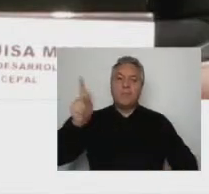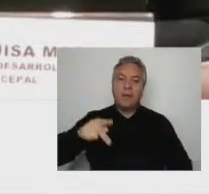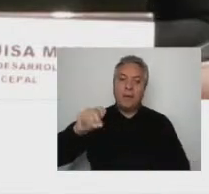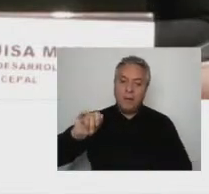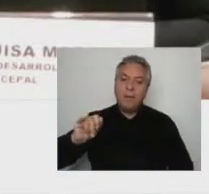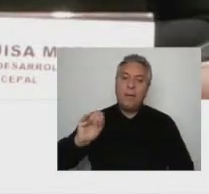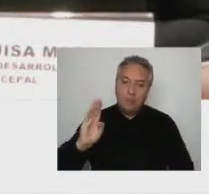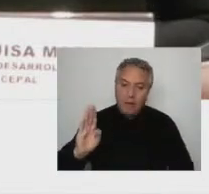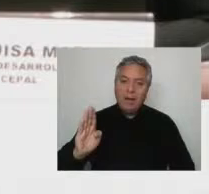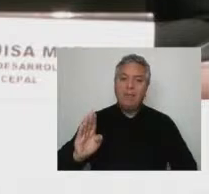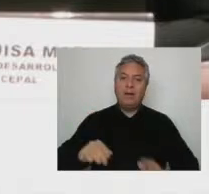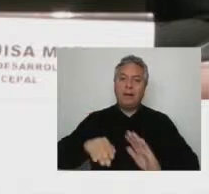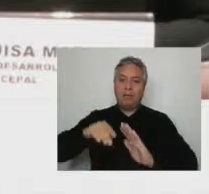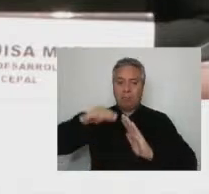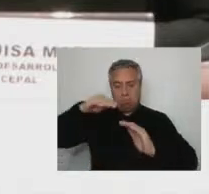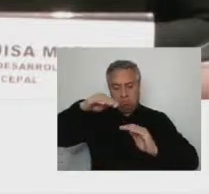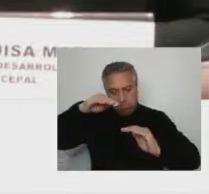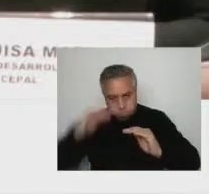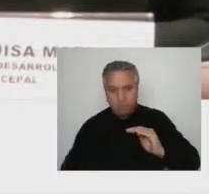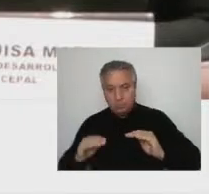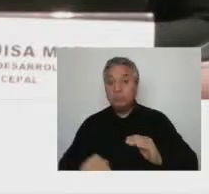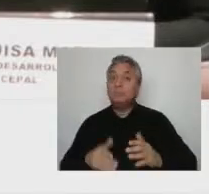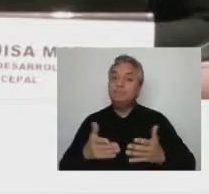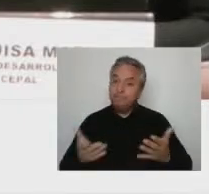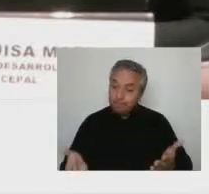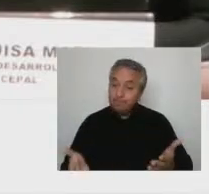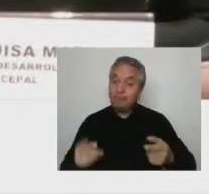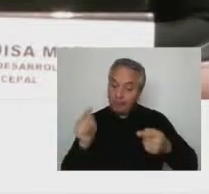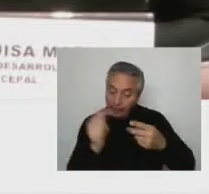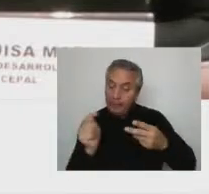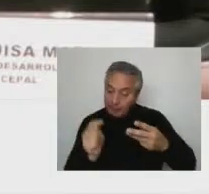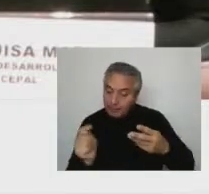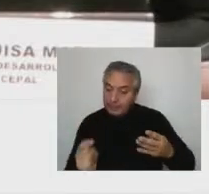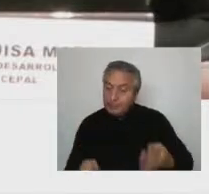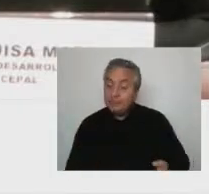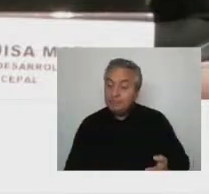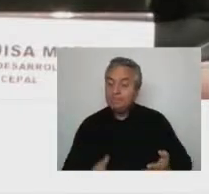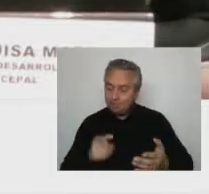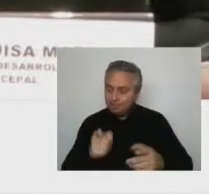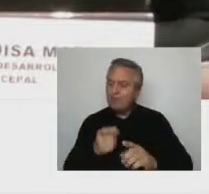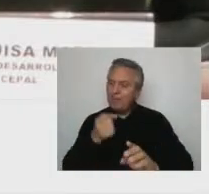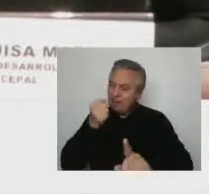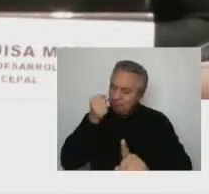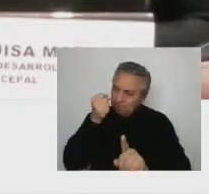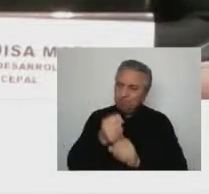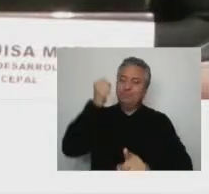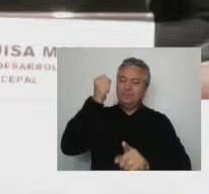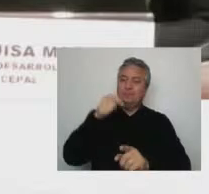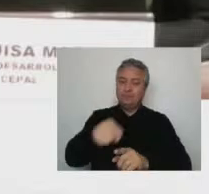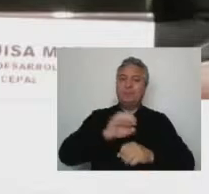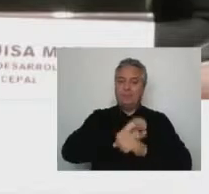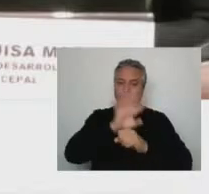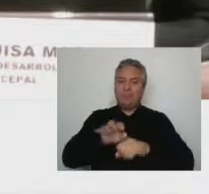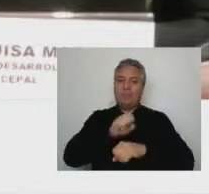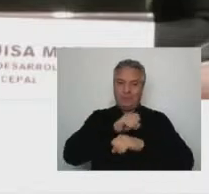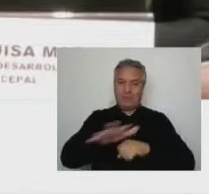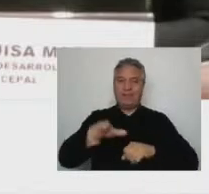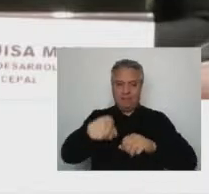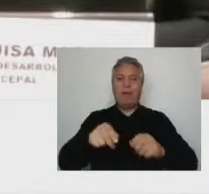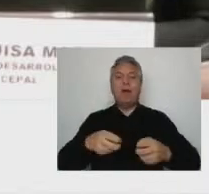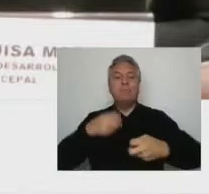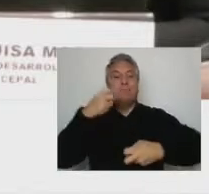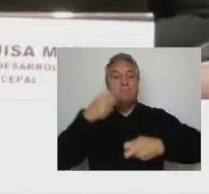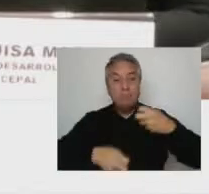in unemployment, a decline in the GDP, just to name a few of the impacts of the pandemic and a health crisis